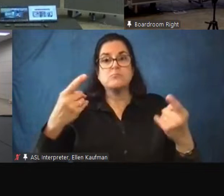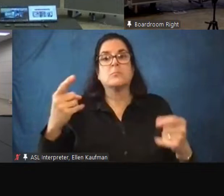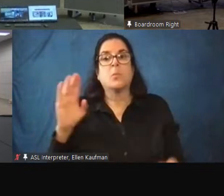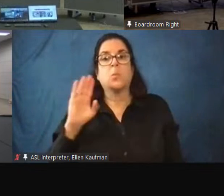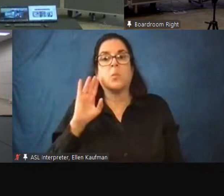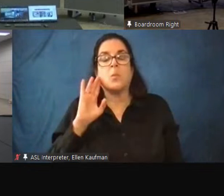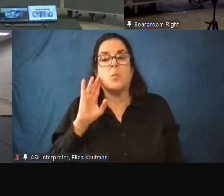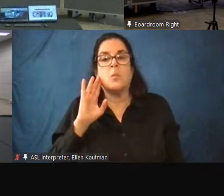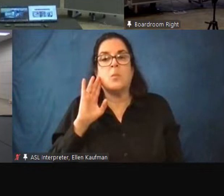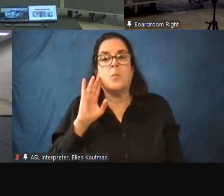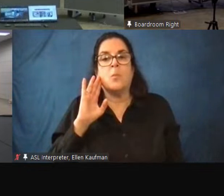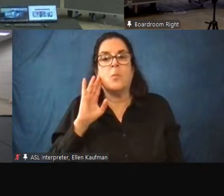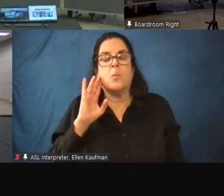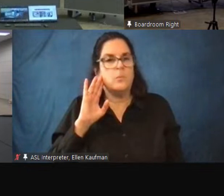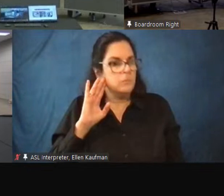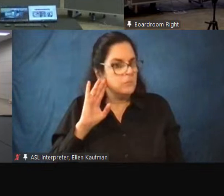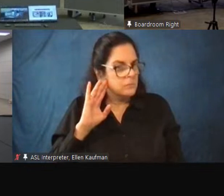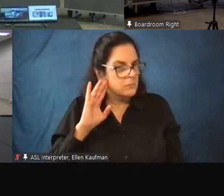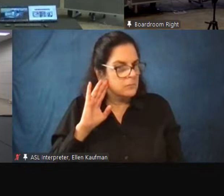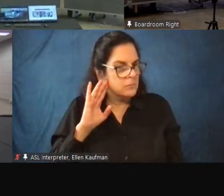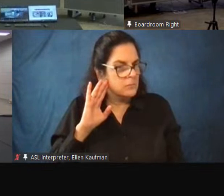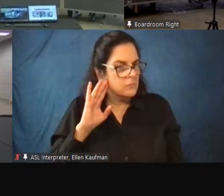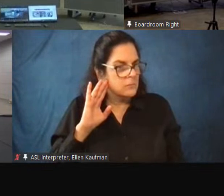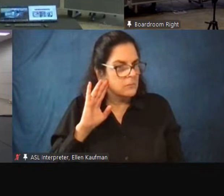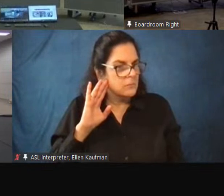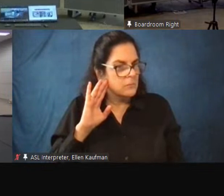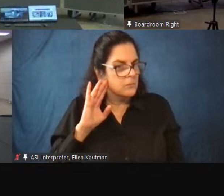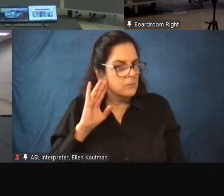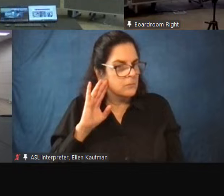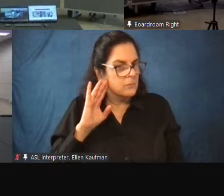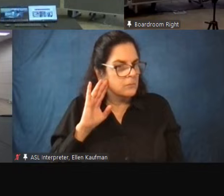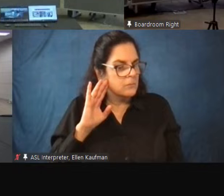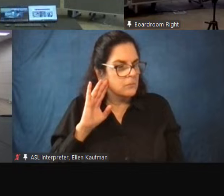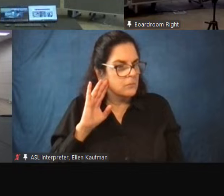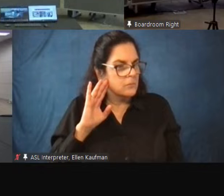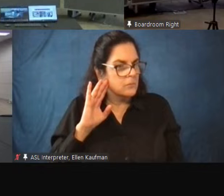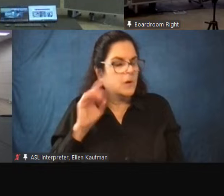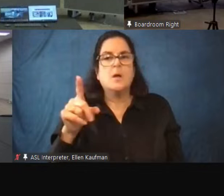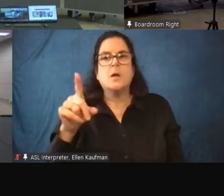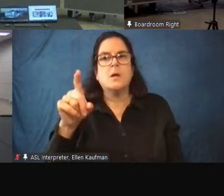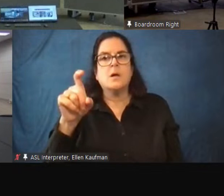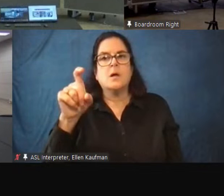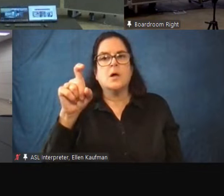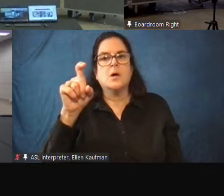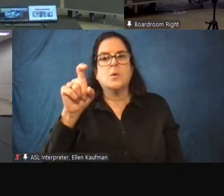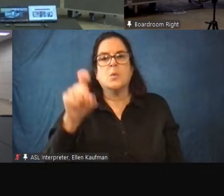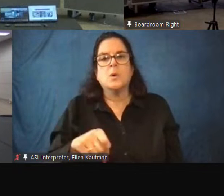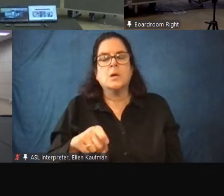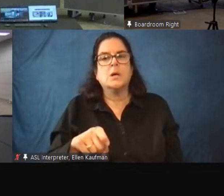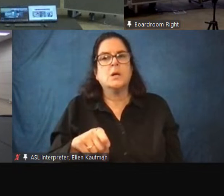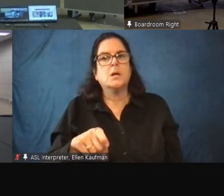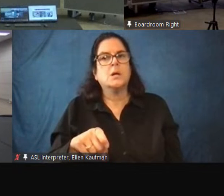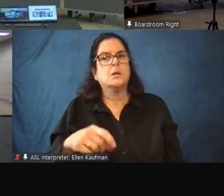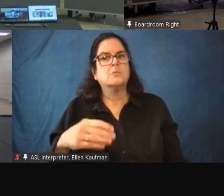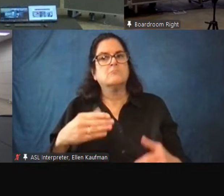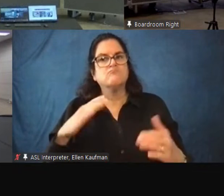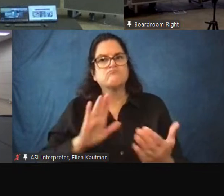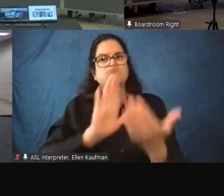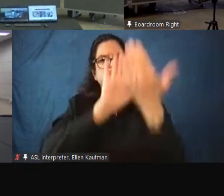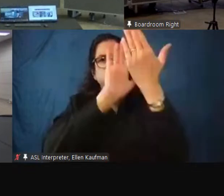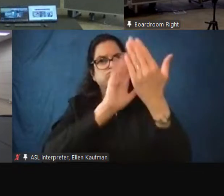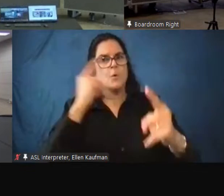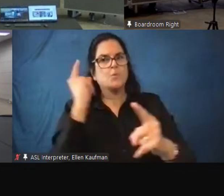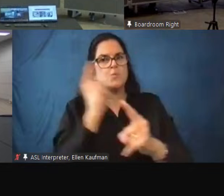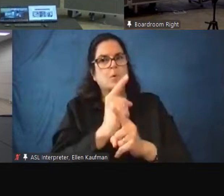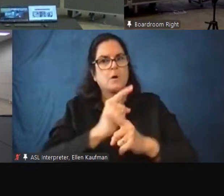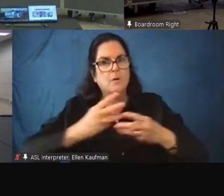now. So we can't bring a knife to a gunfight. We have to make sure that we have possibly law enforcement